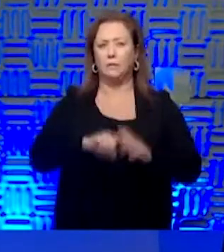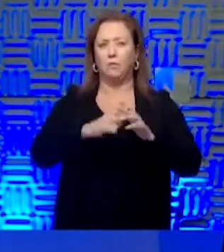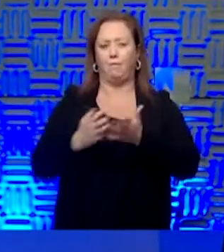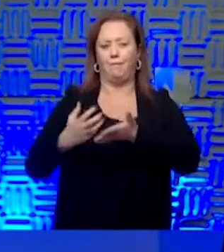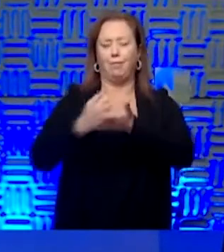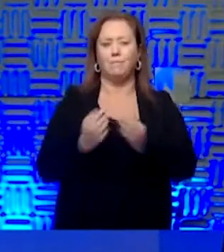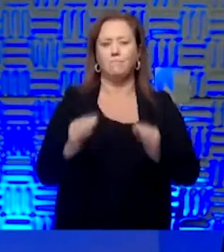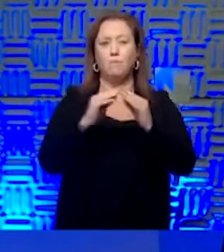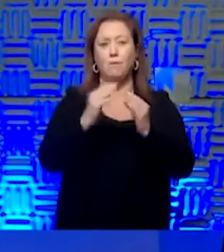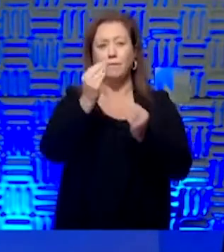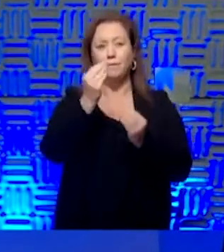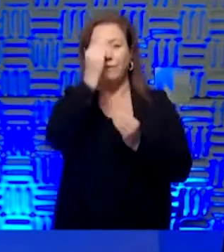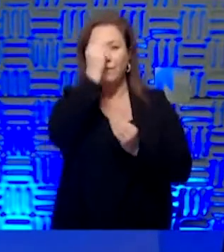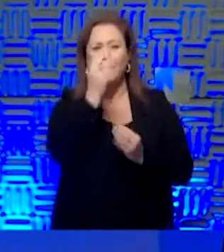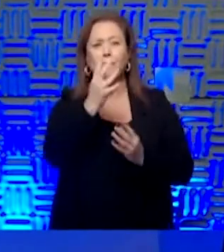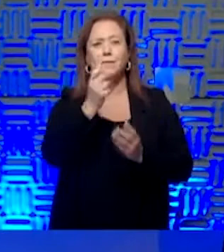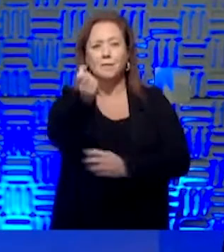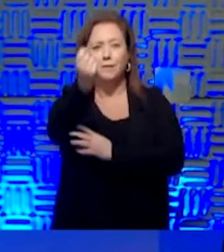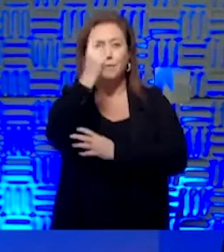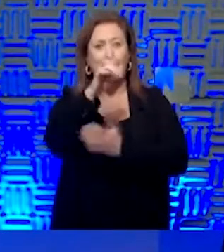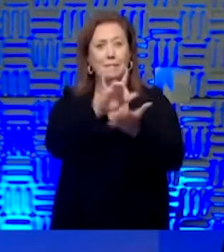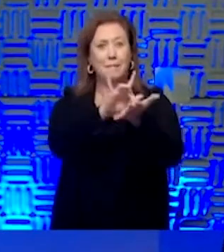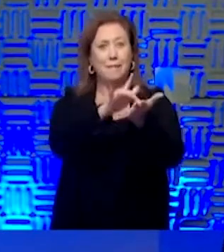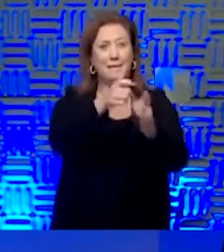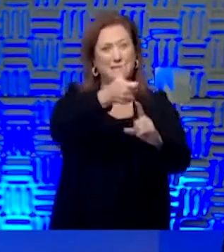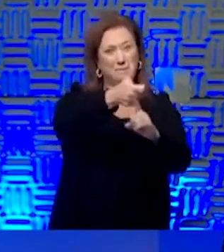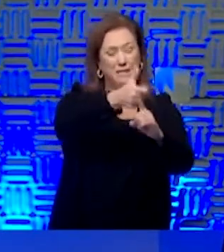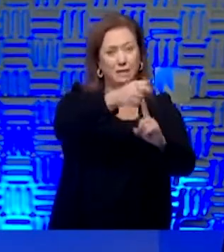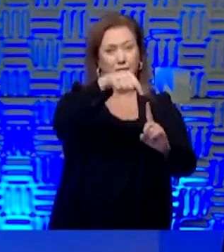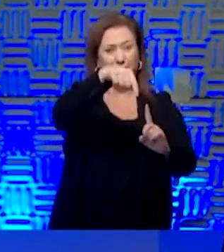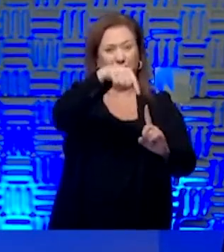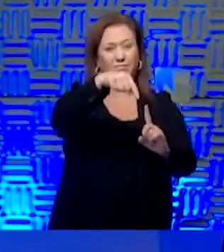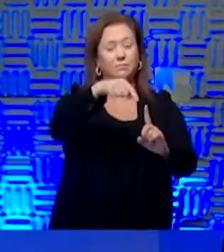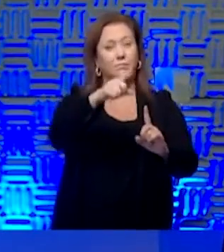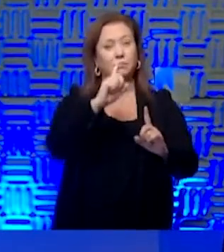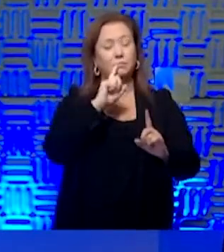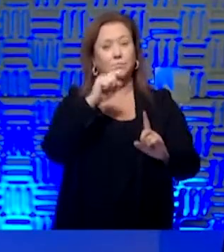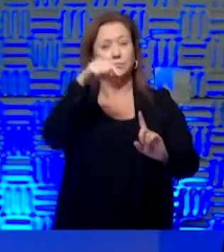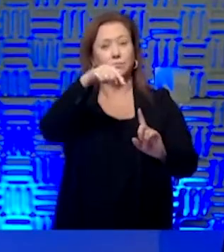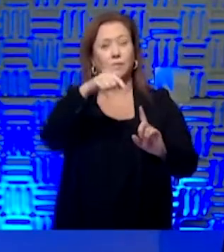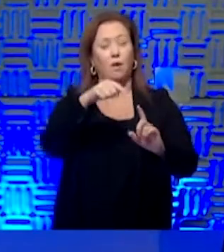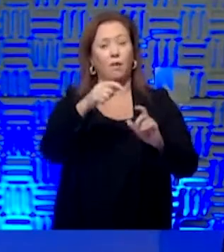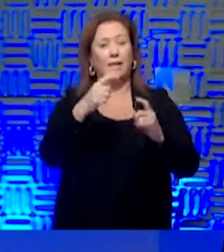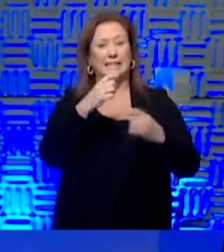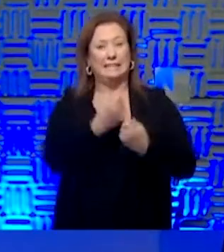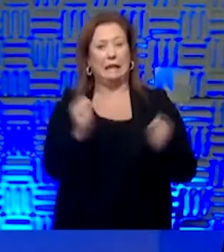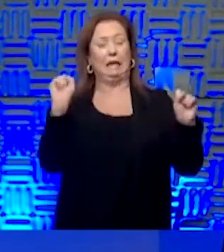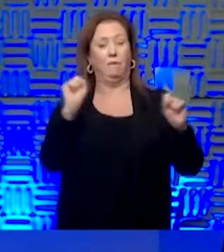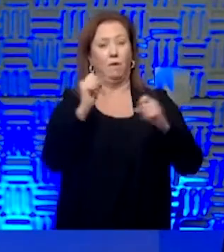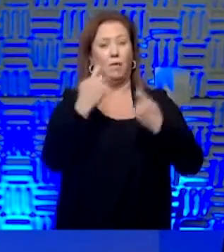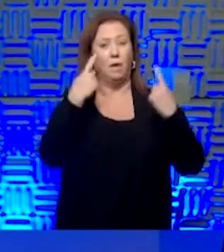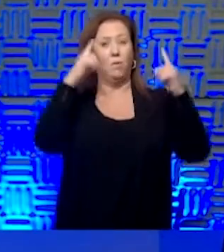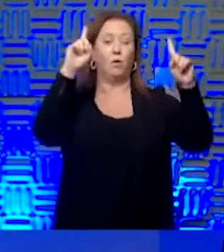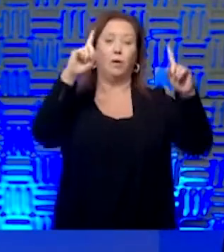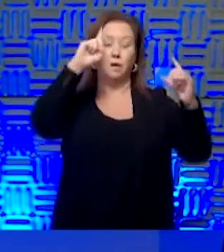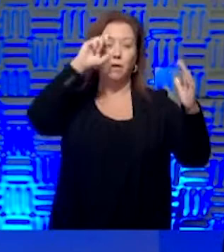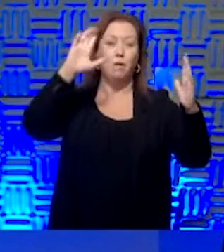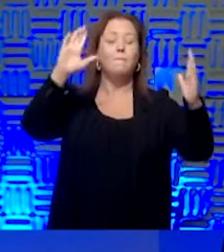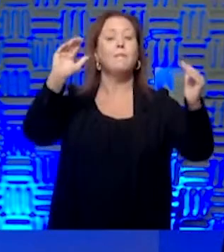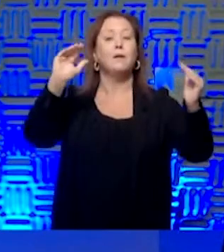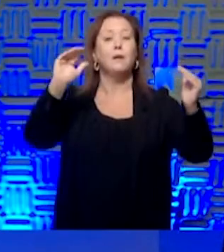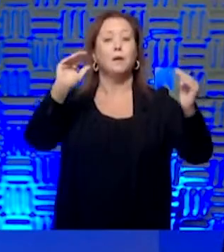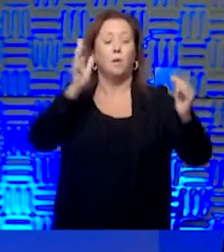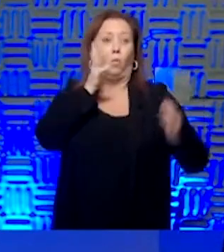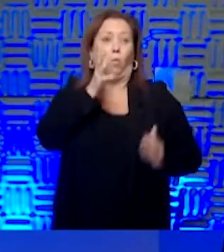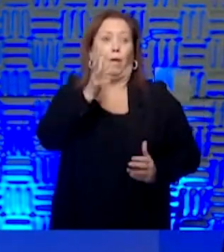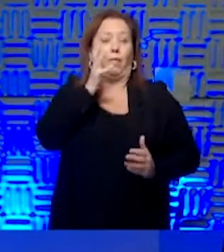and really understand, are these medications that we're using for this infection efficacious? Are they safe? And hopefully, you know,